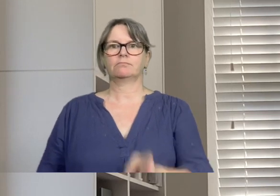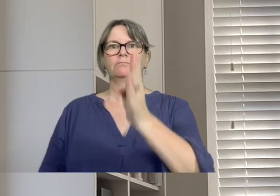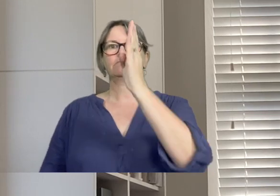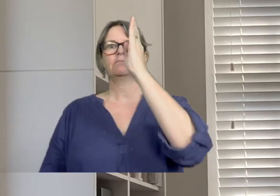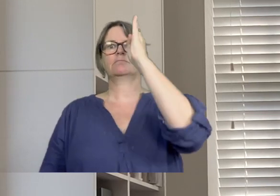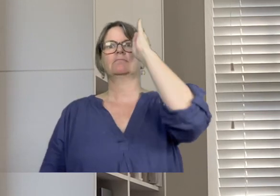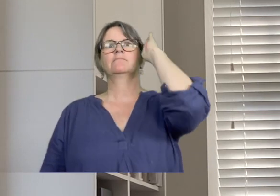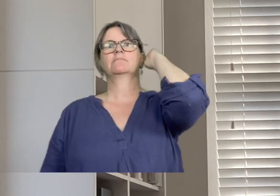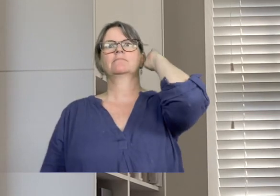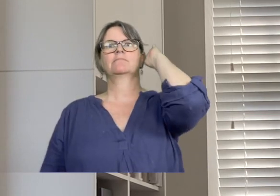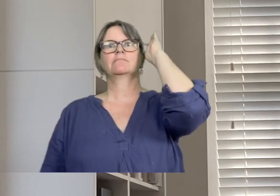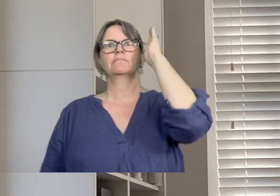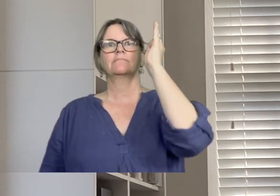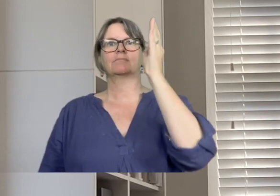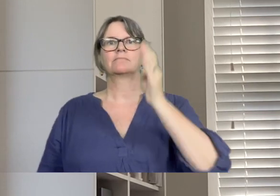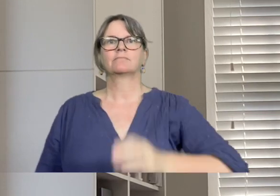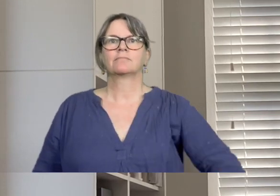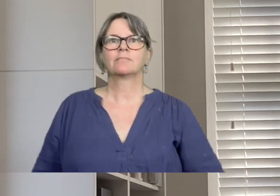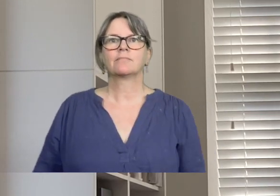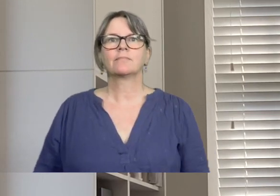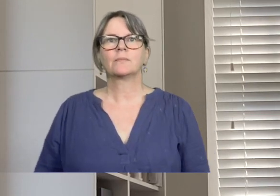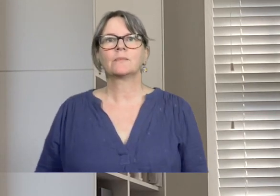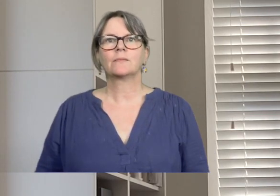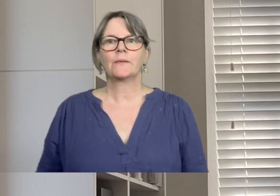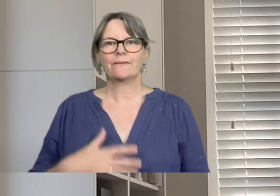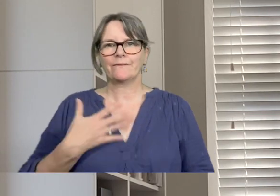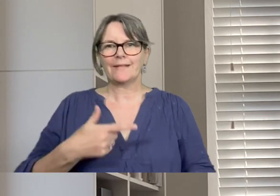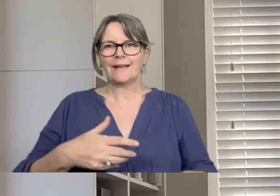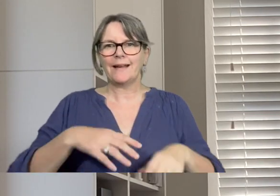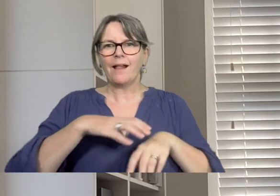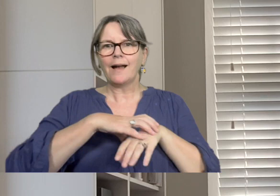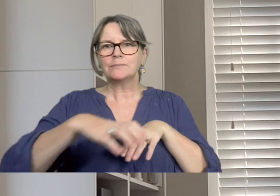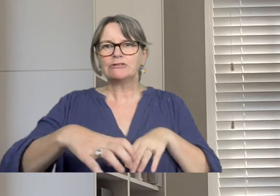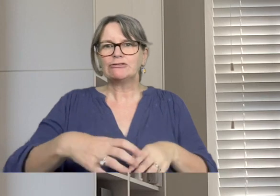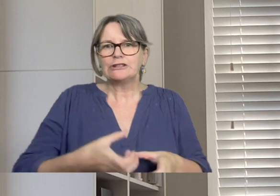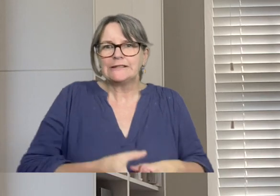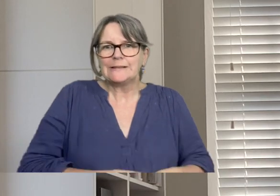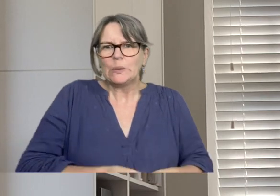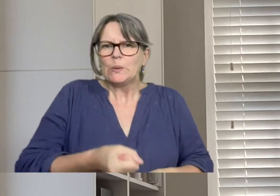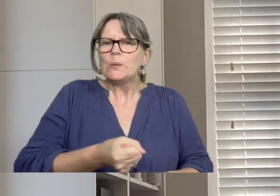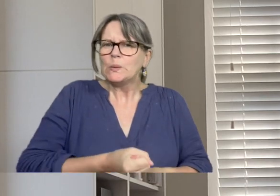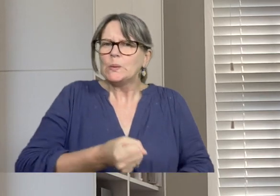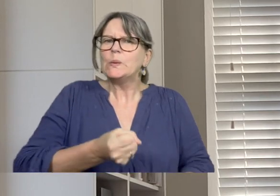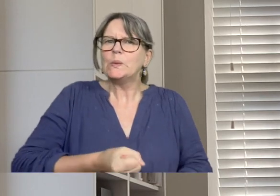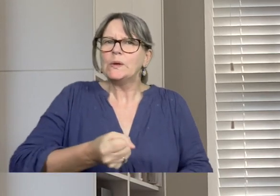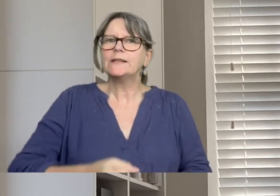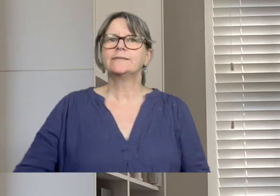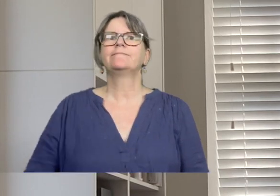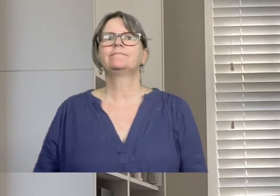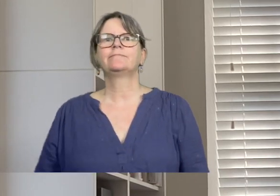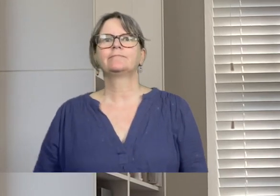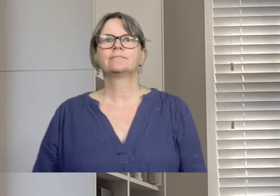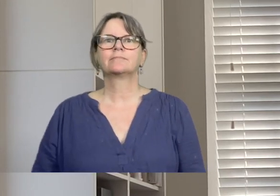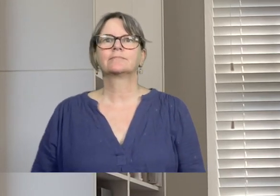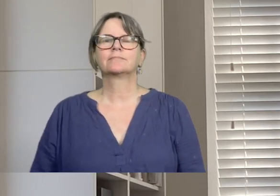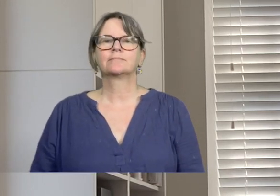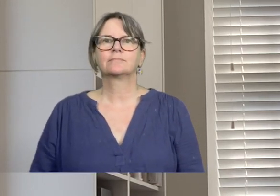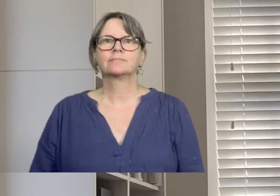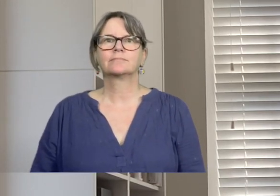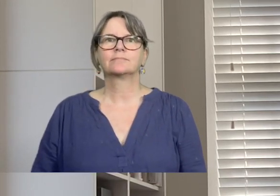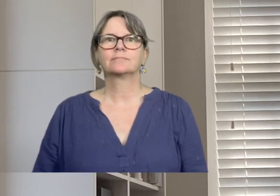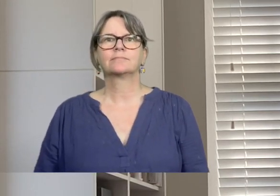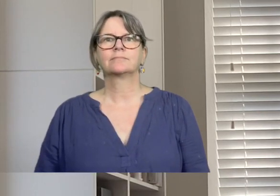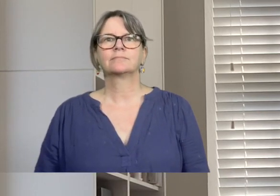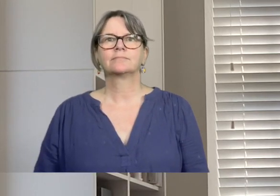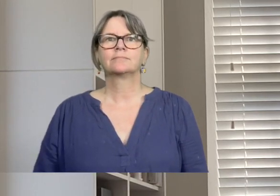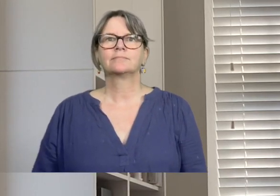parallel line on the ceiling. And you can kind of kick it in a little bit deeper into the waist here, into the hamstring. In